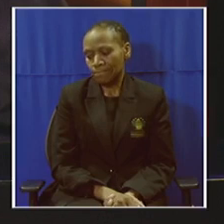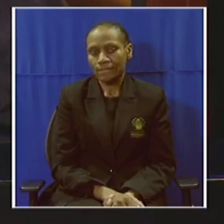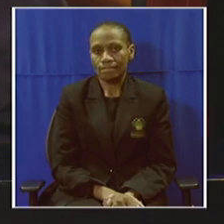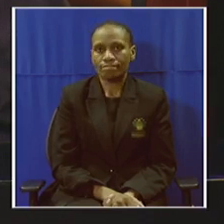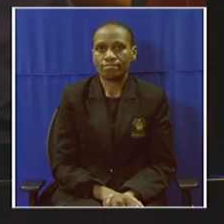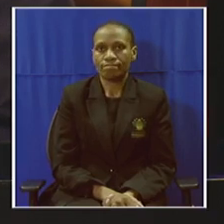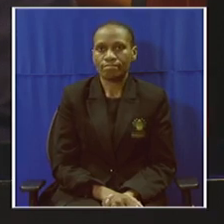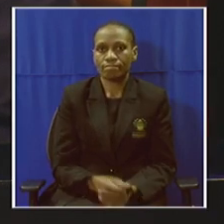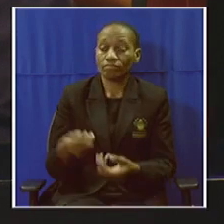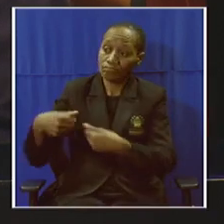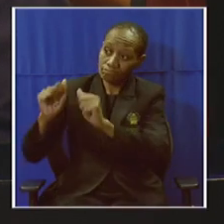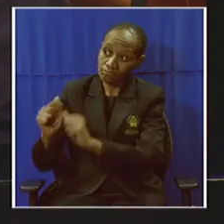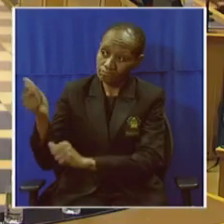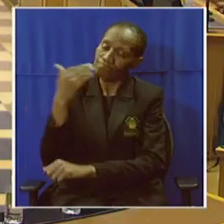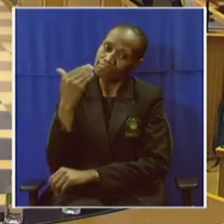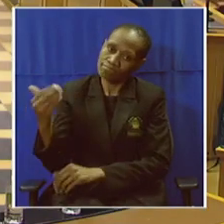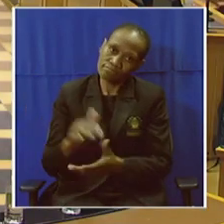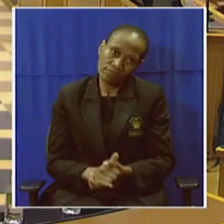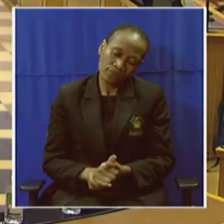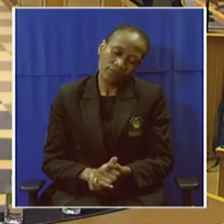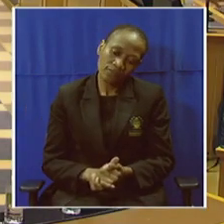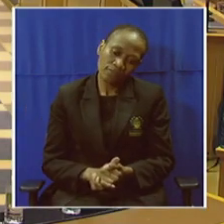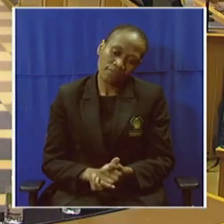Thank you, Honorable House Chairperson.